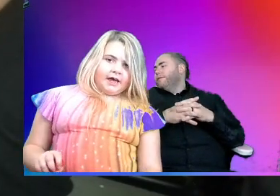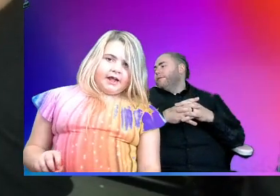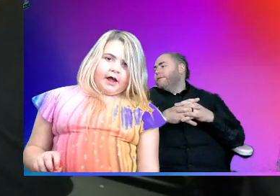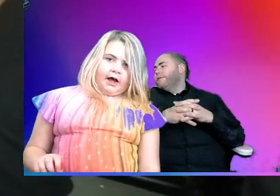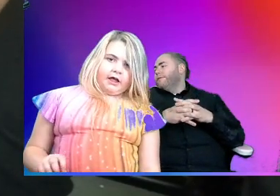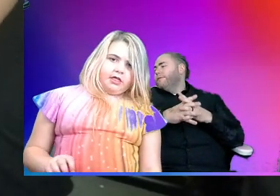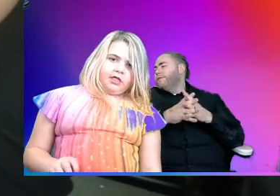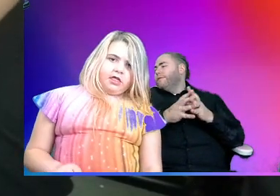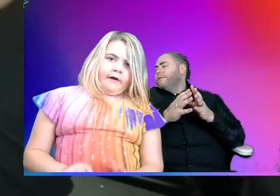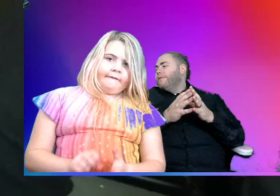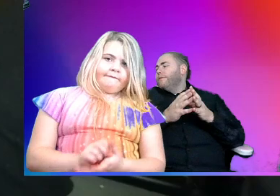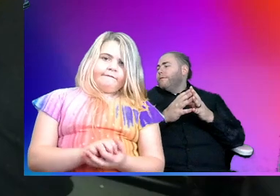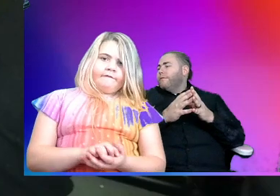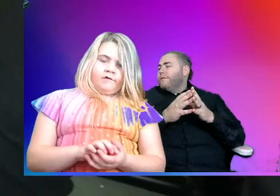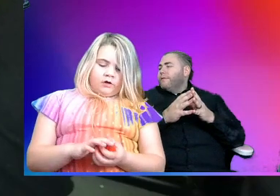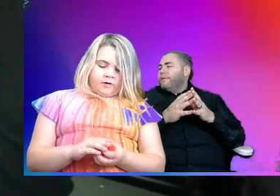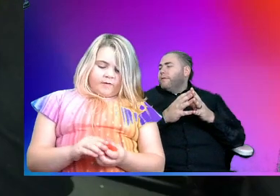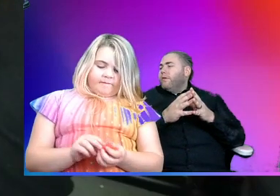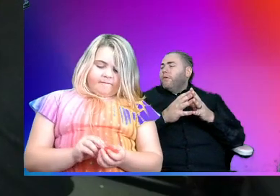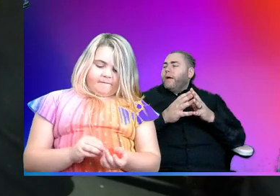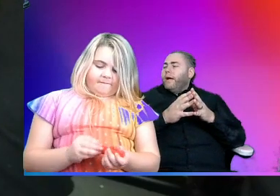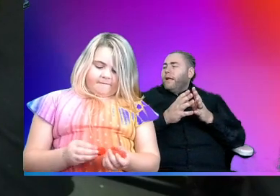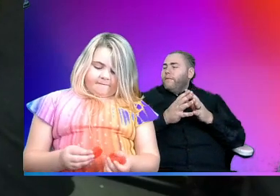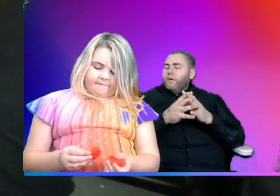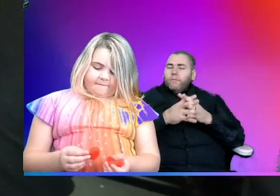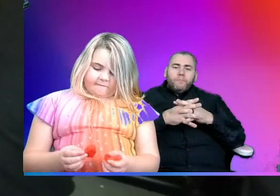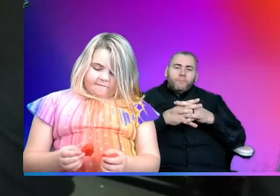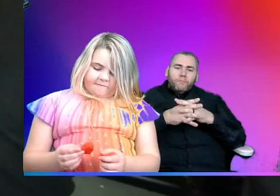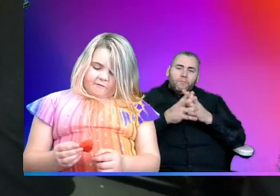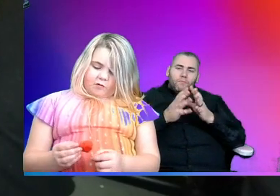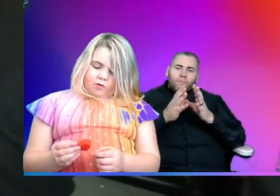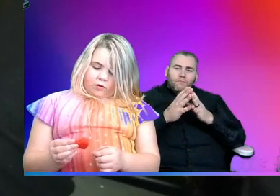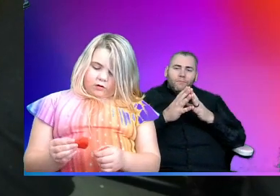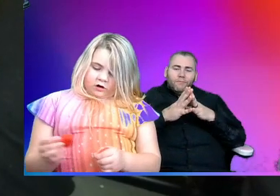good. It has... Okay, I love you.